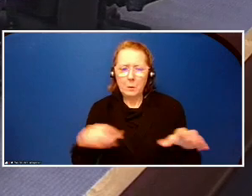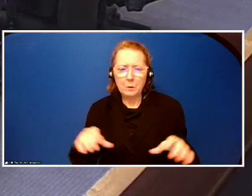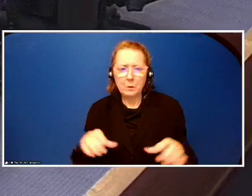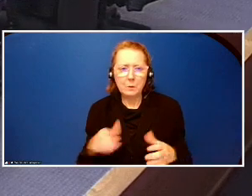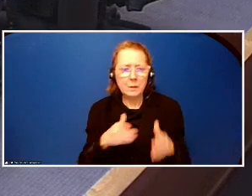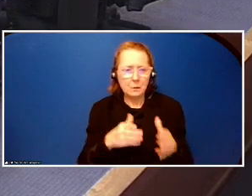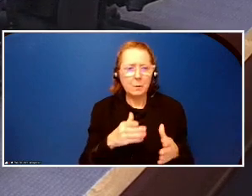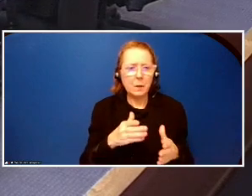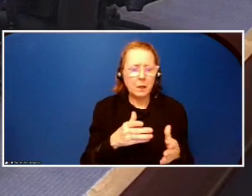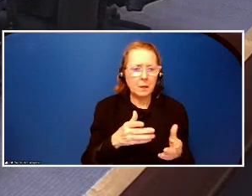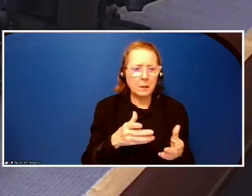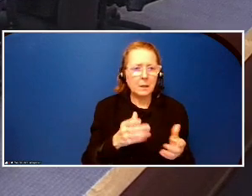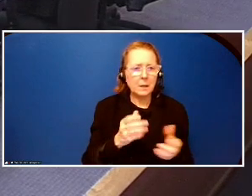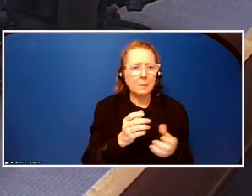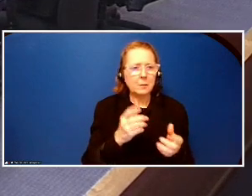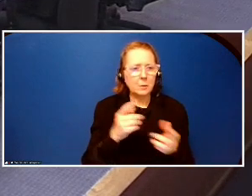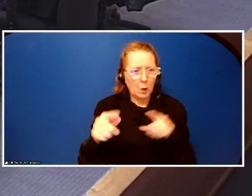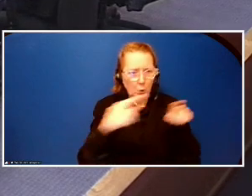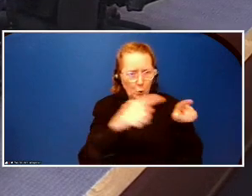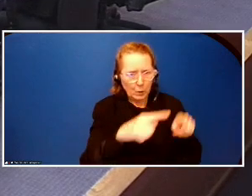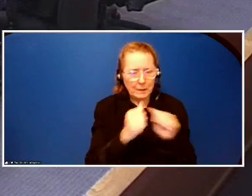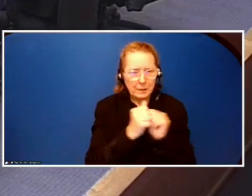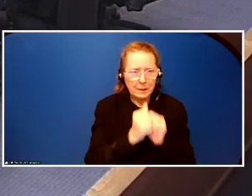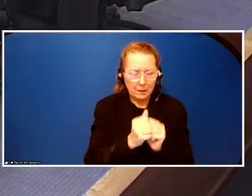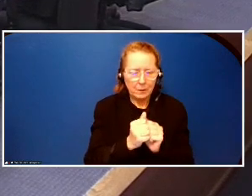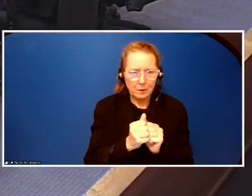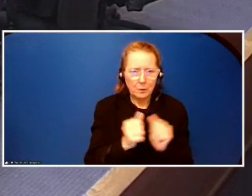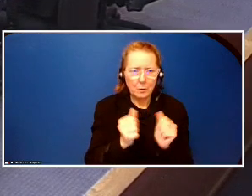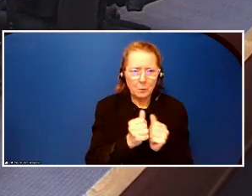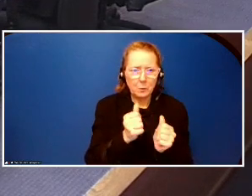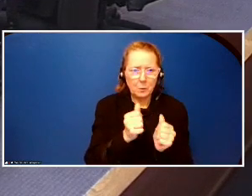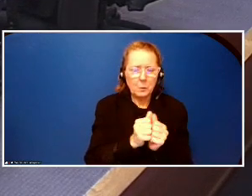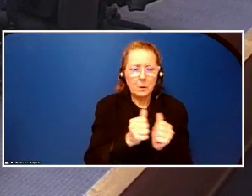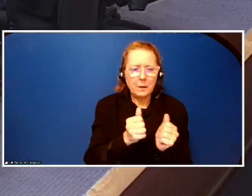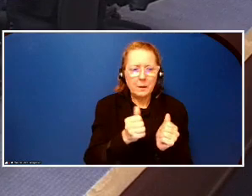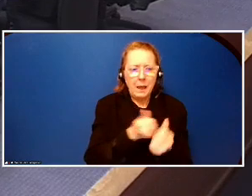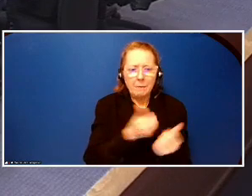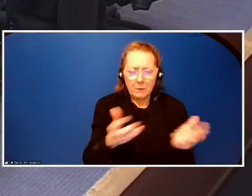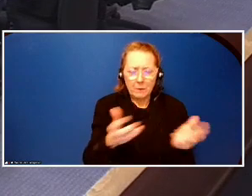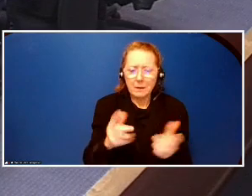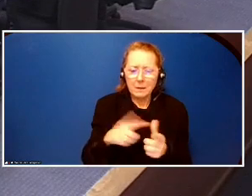all together with these bits and pieces and move forward more strategically.